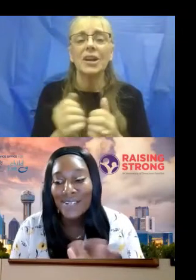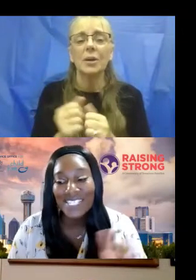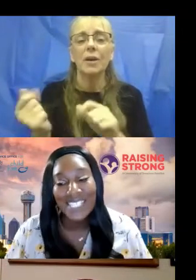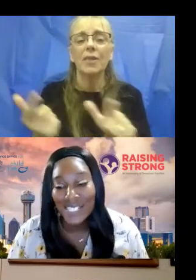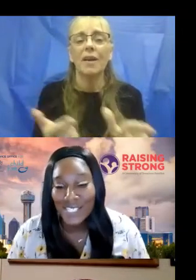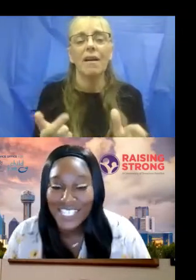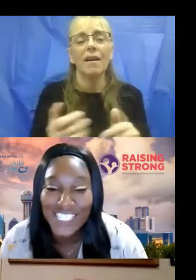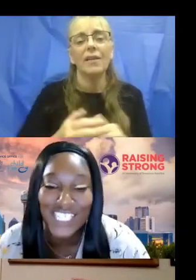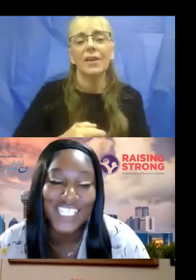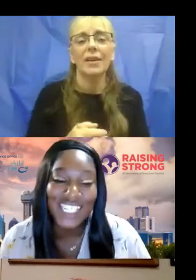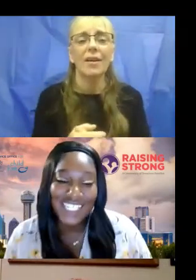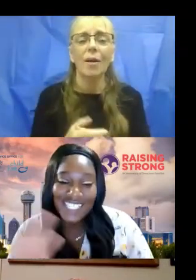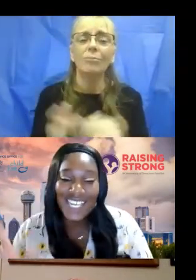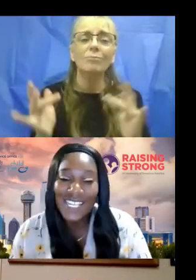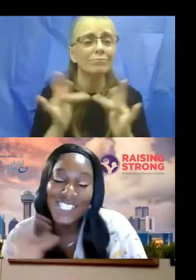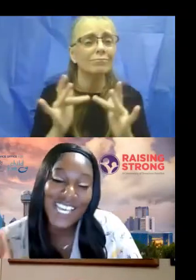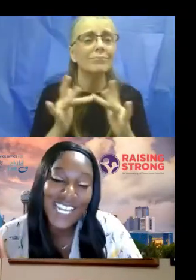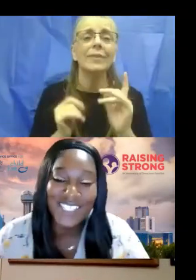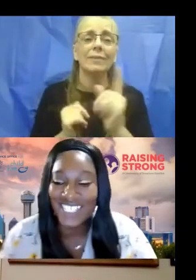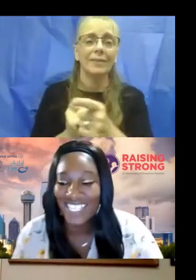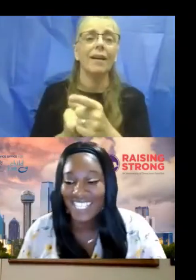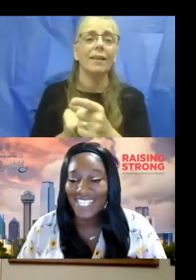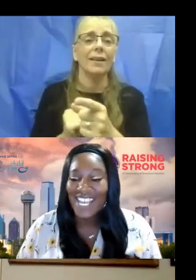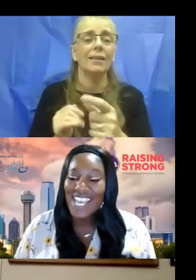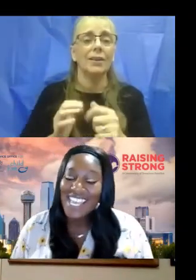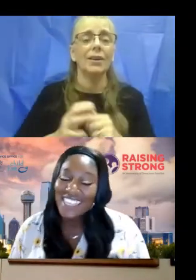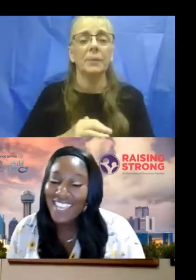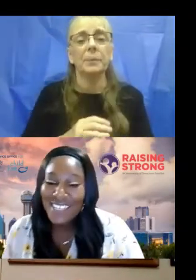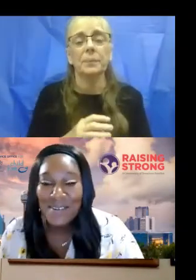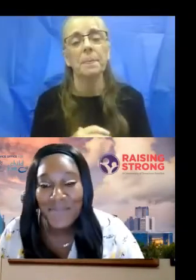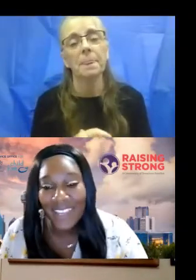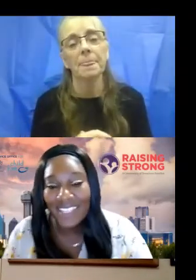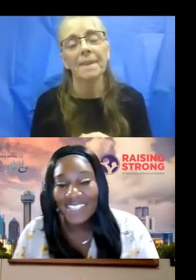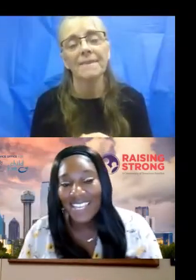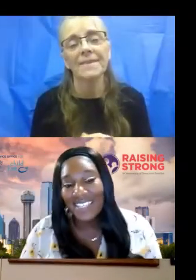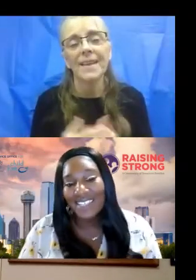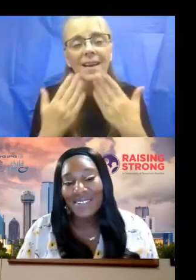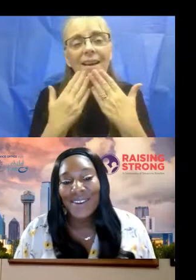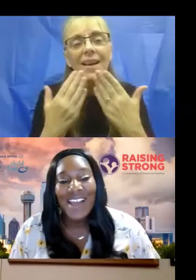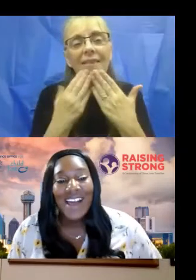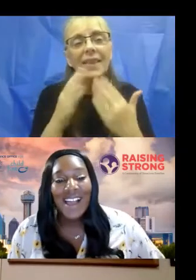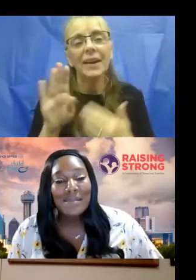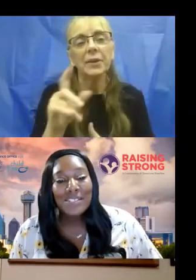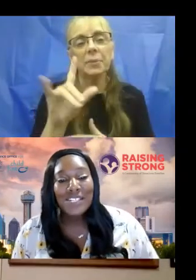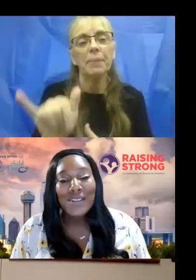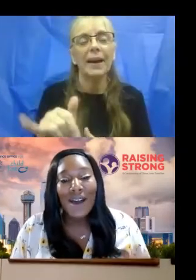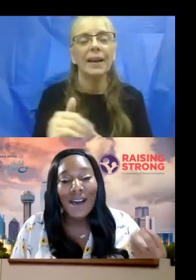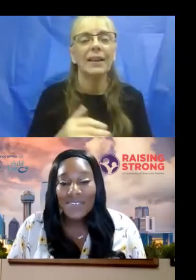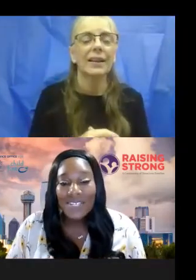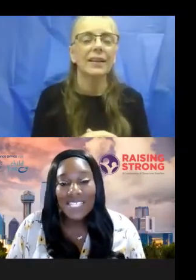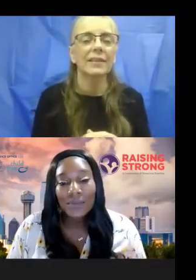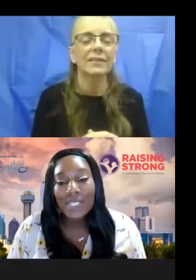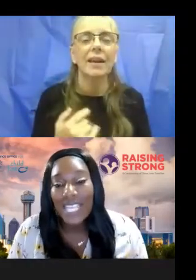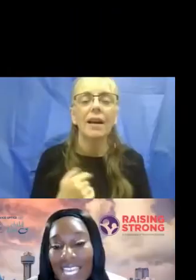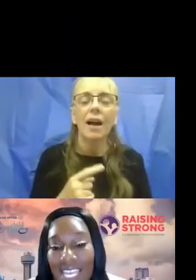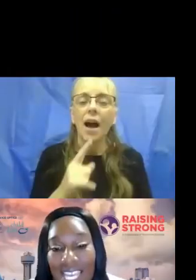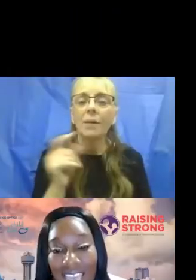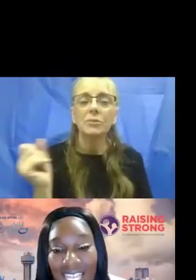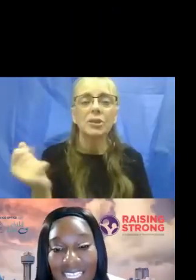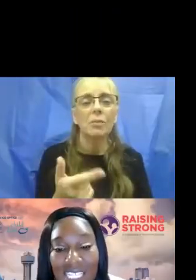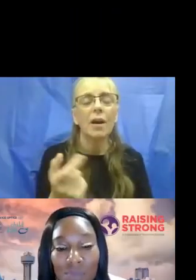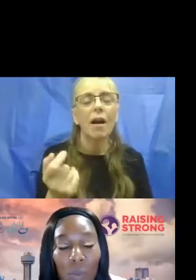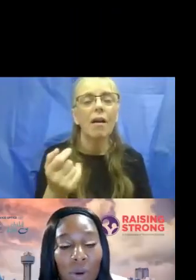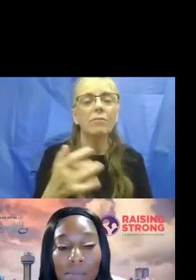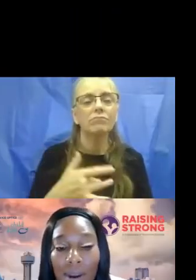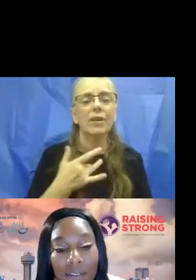girl. And see all the shout outs. Thank you, Bailey. Thank you. I'm sure all of us can relate